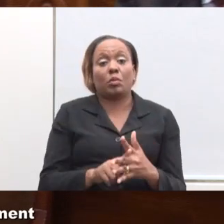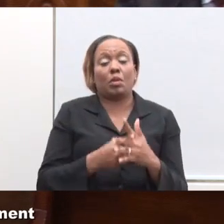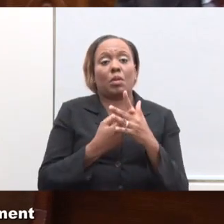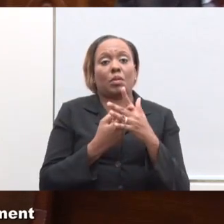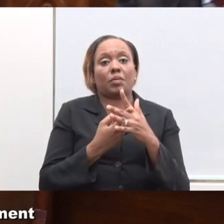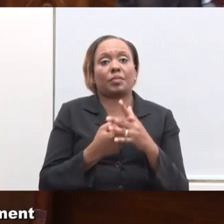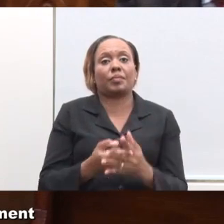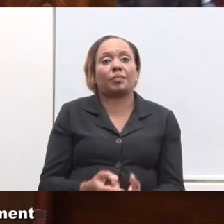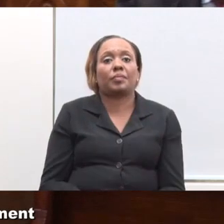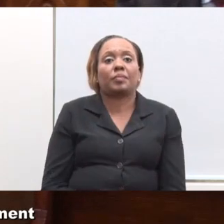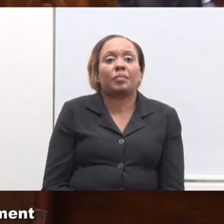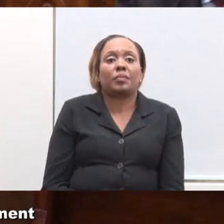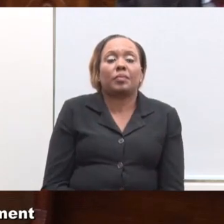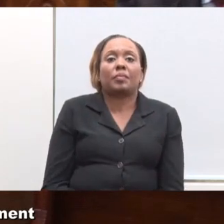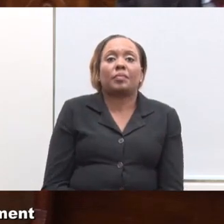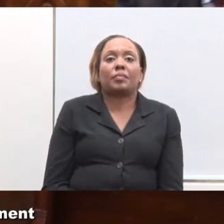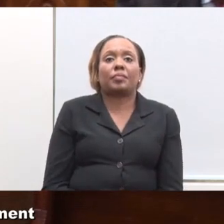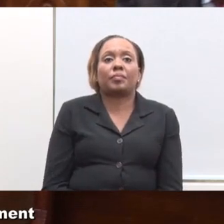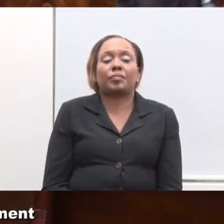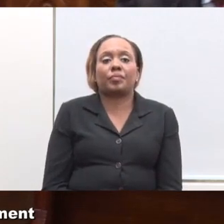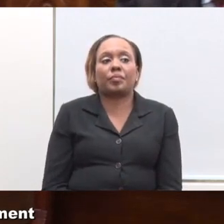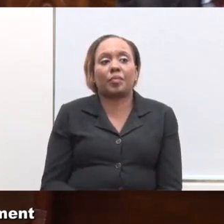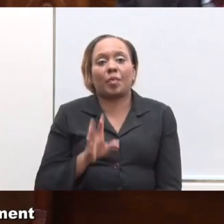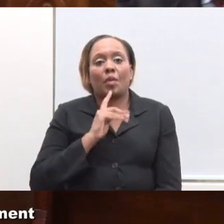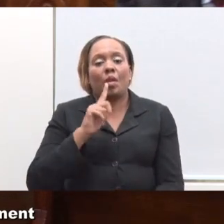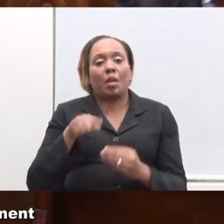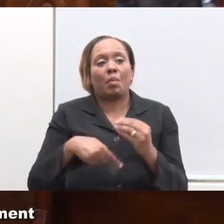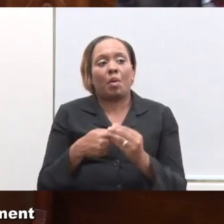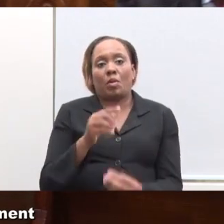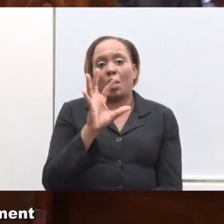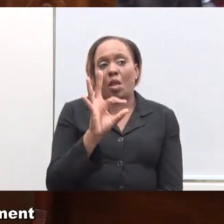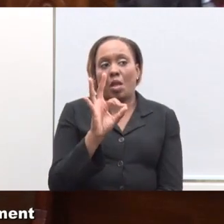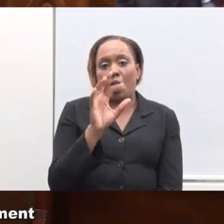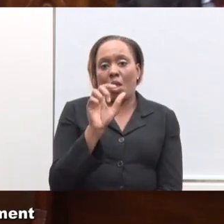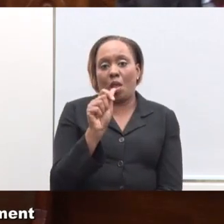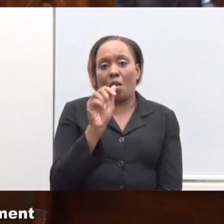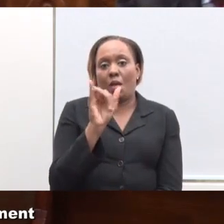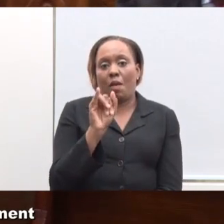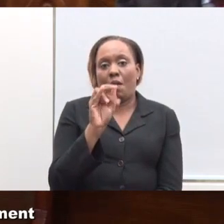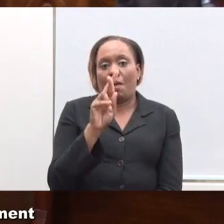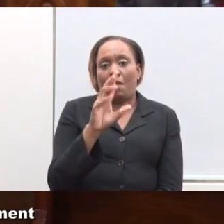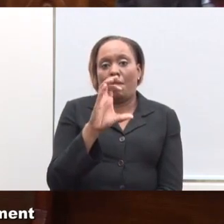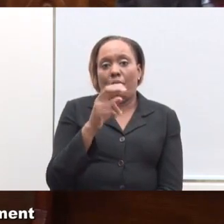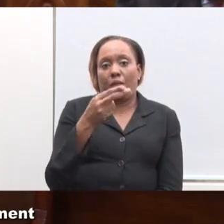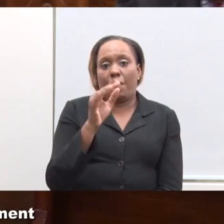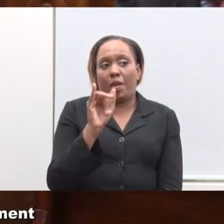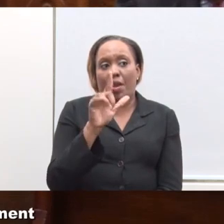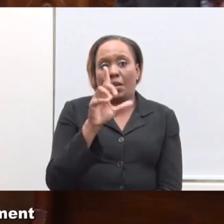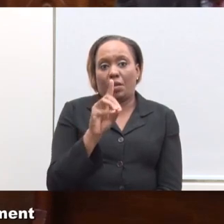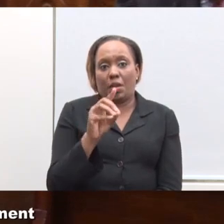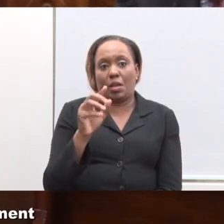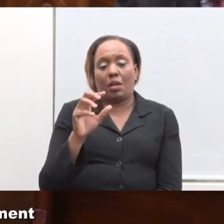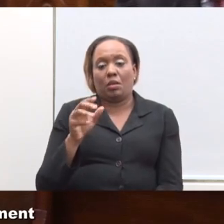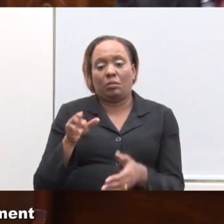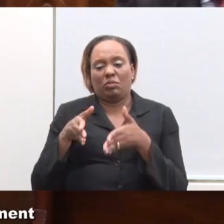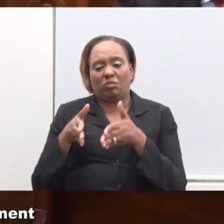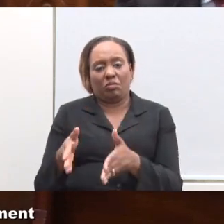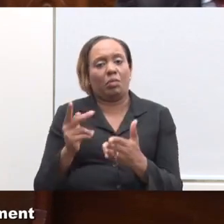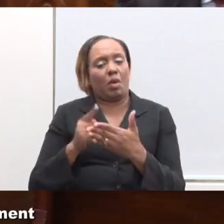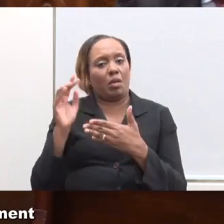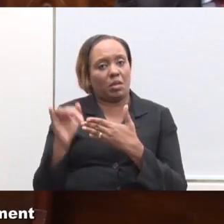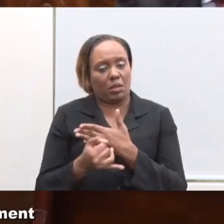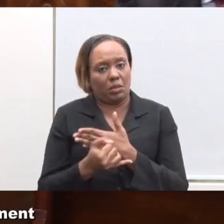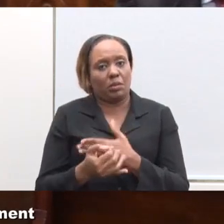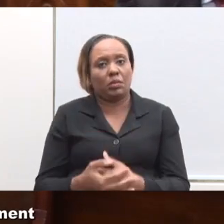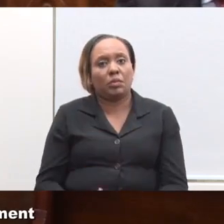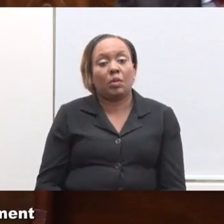to the country about the Fairchild Street Rehabilitation Project, and it is more timely than ever now, and I announced too that when